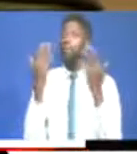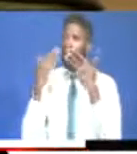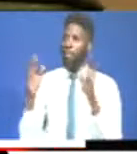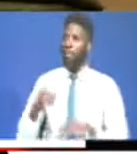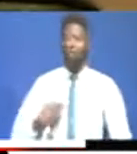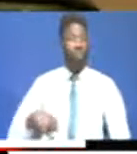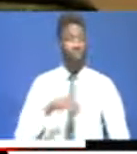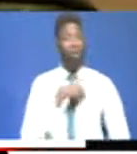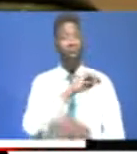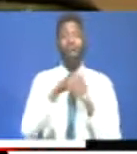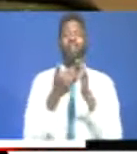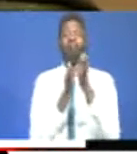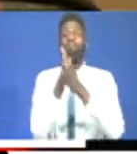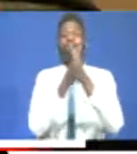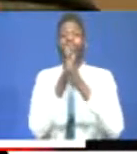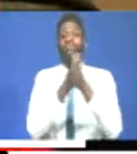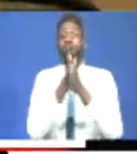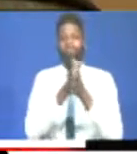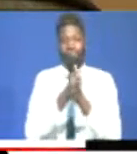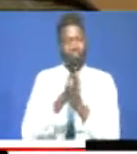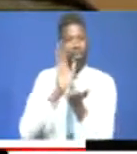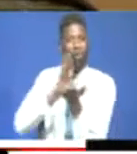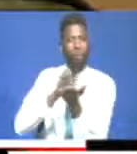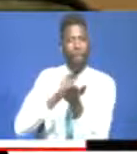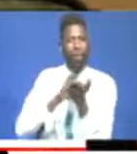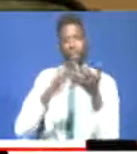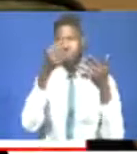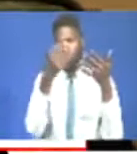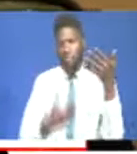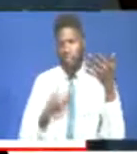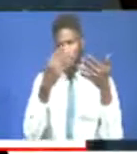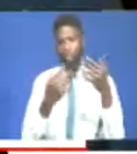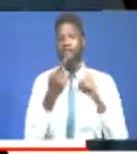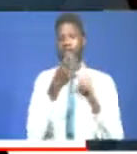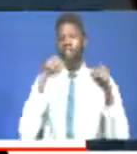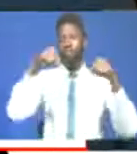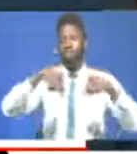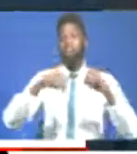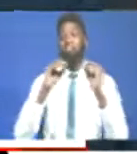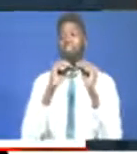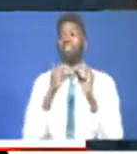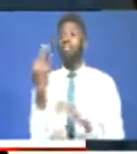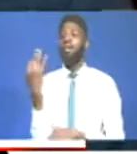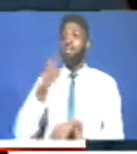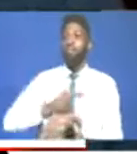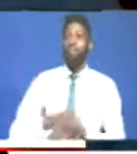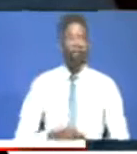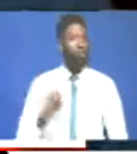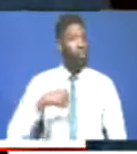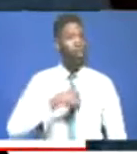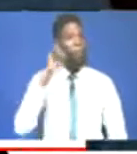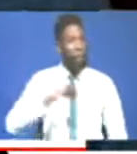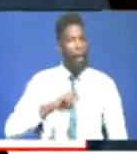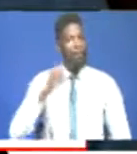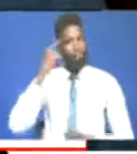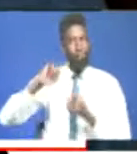forward to the recommendation from the 3 days meeting. We have to think about the hosting communities that